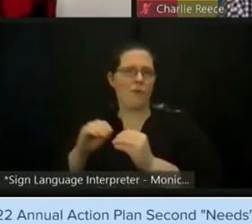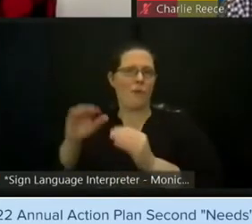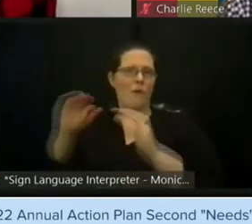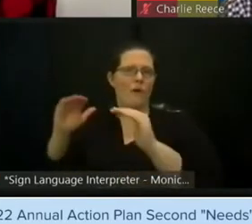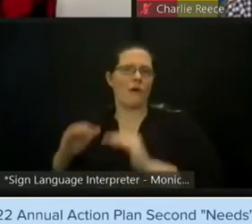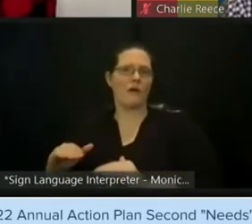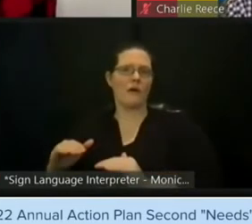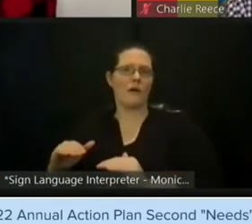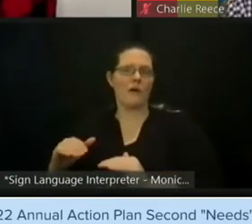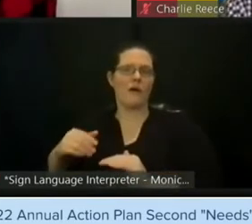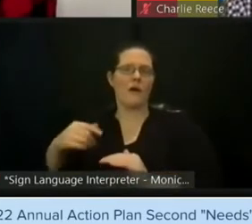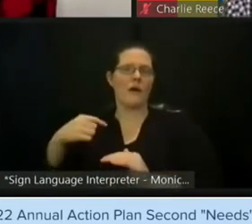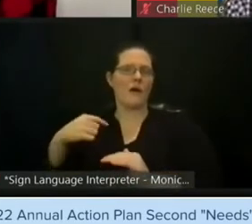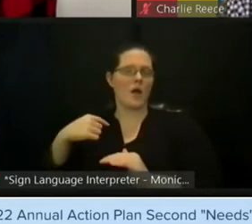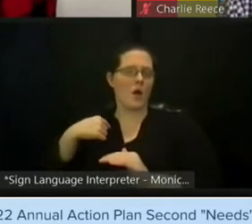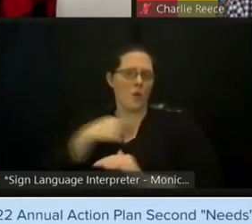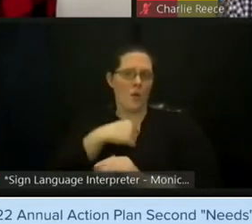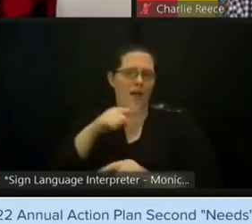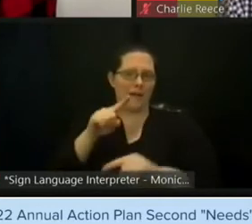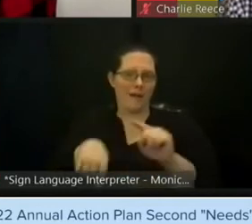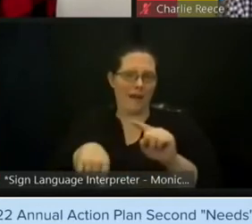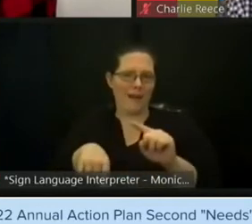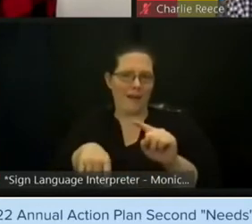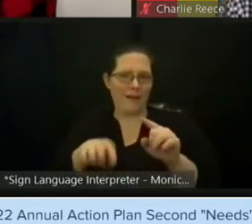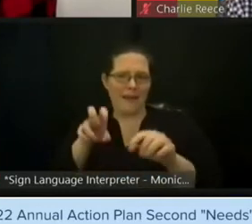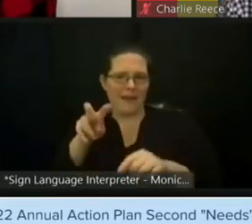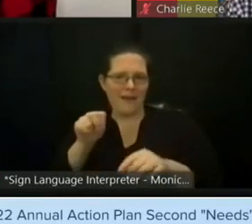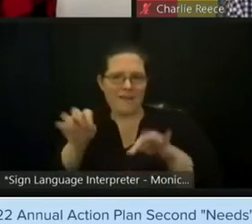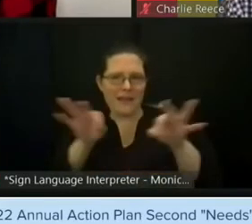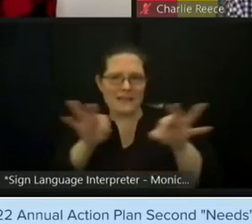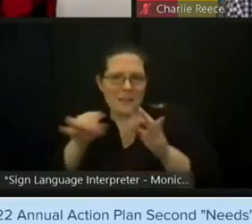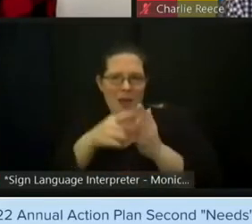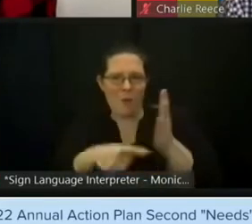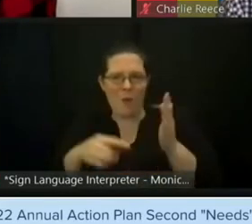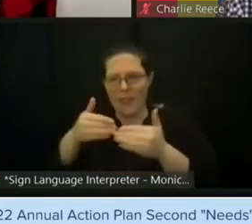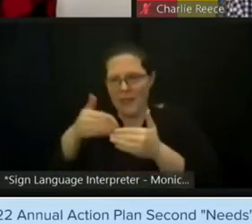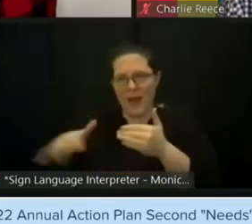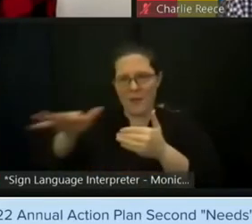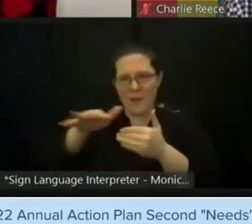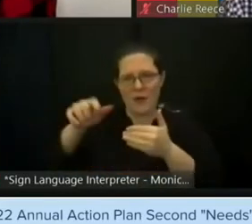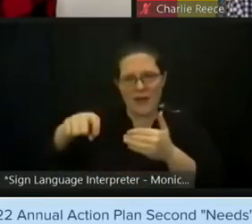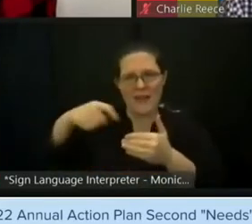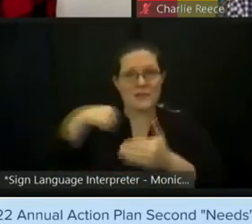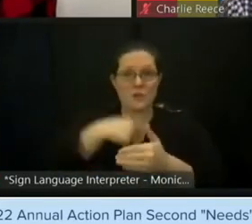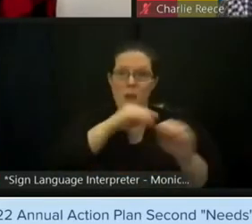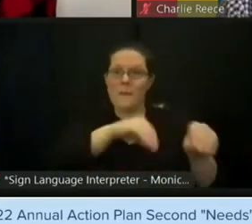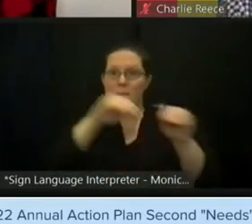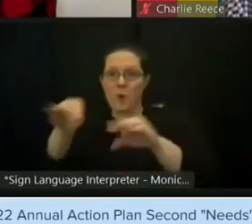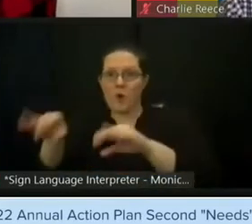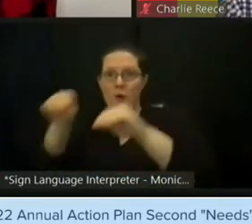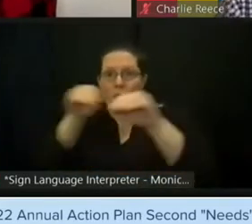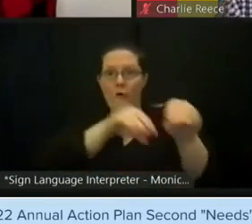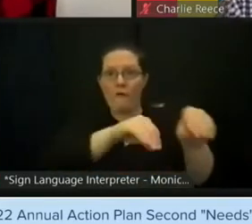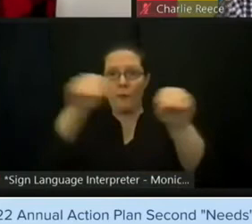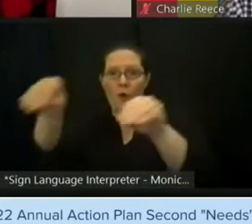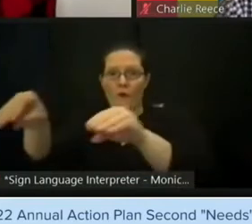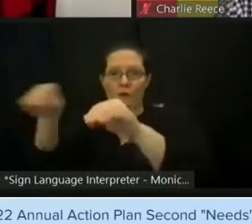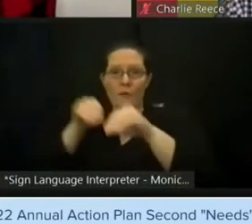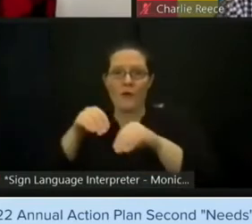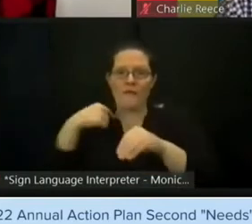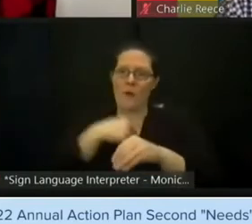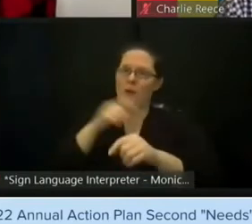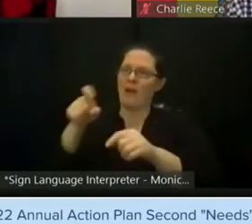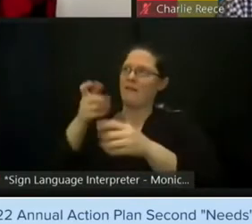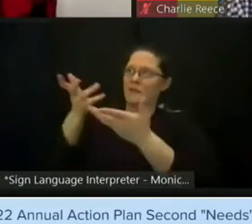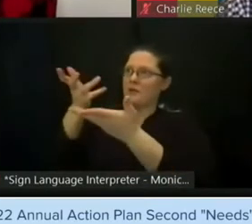it difficult for us to even answer what our neighborhood needs, since we have to move so often and are so often at the whims of our landlords in